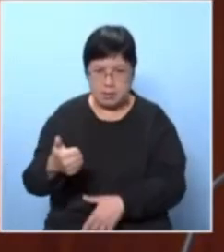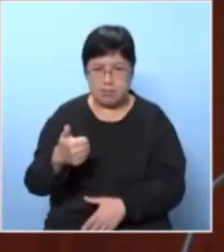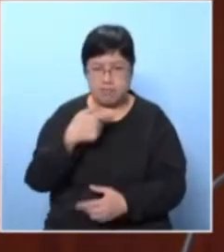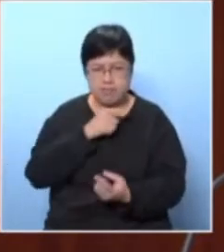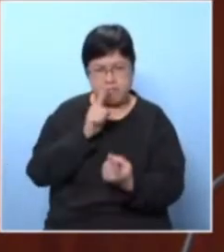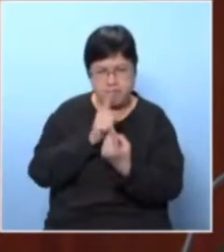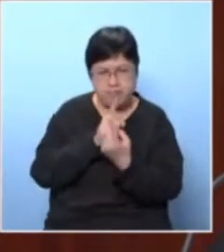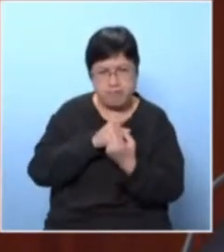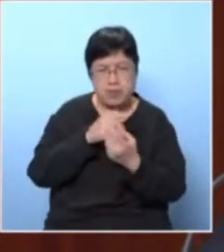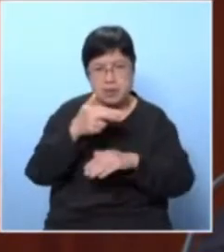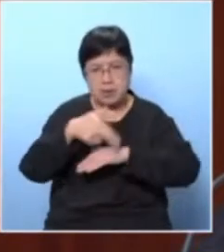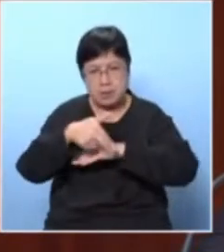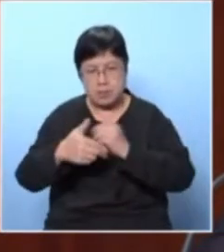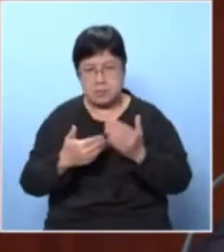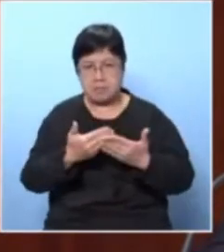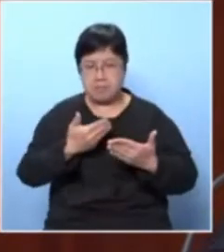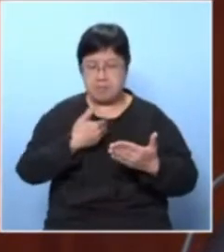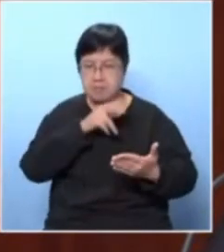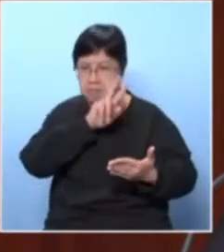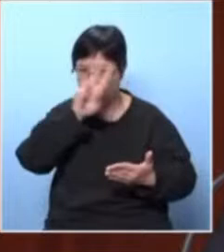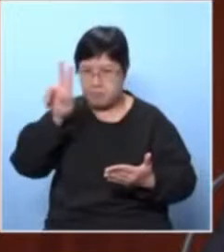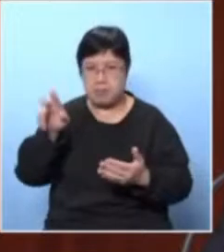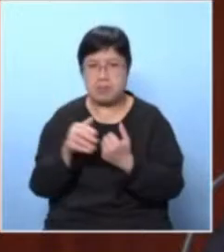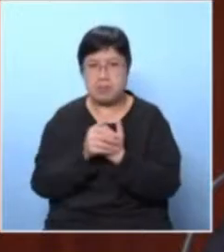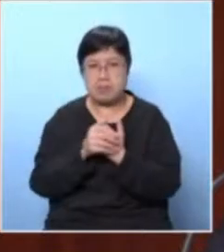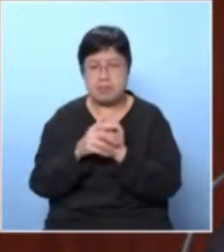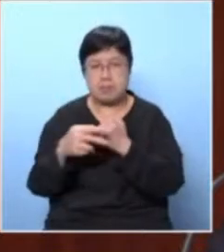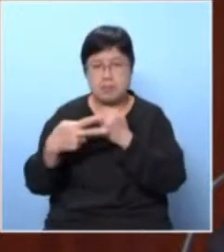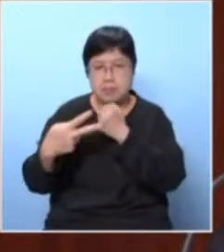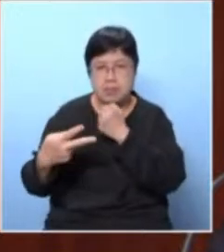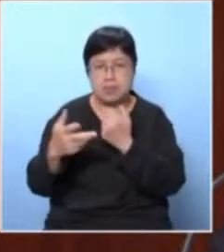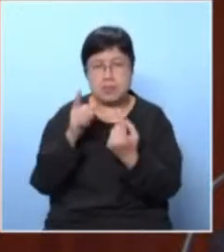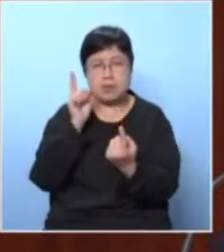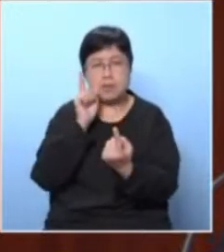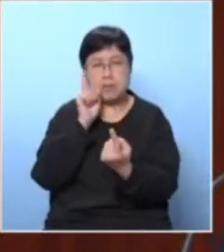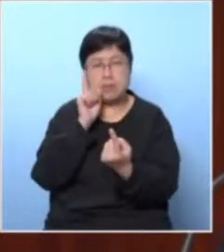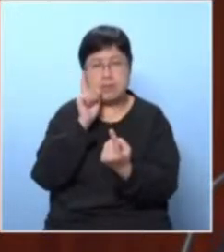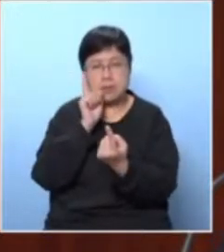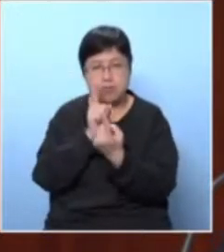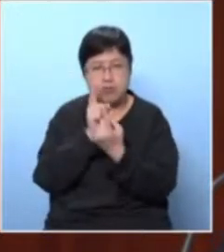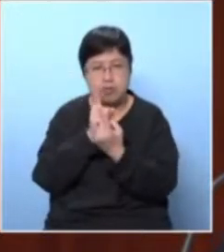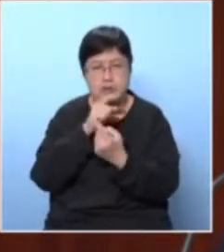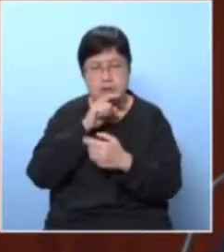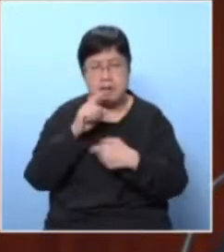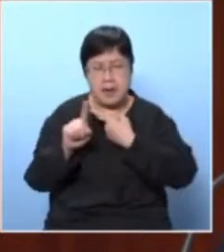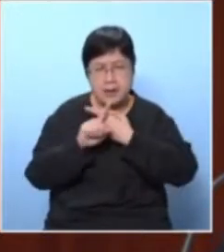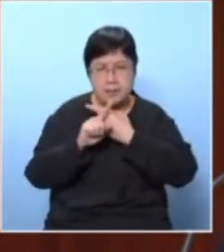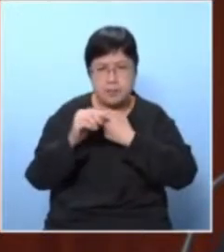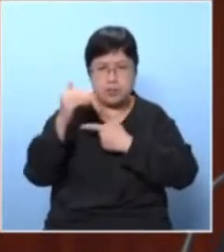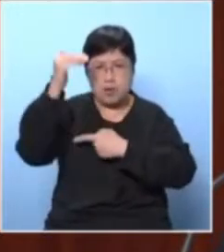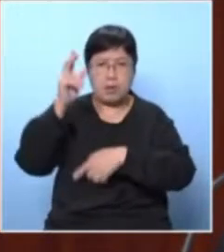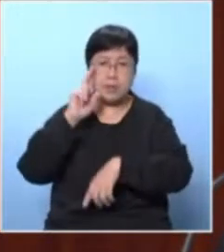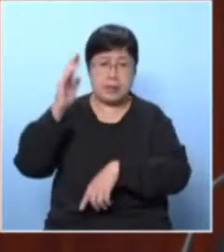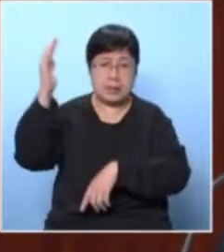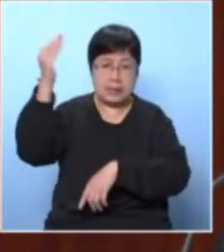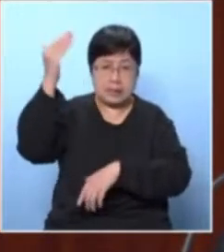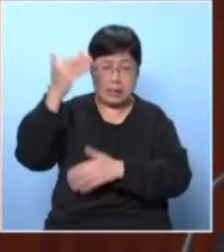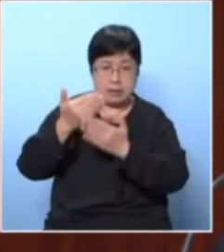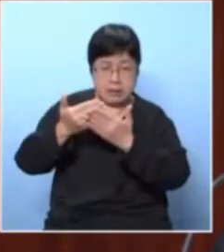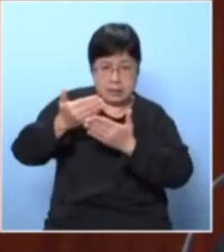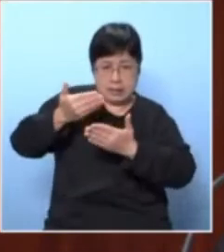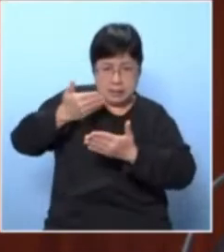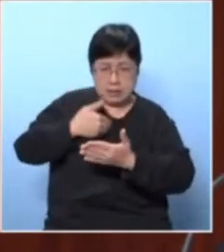plans, guided by bottom-line thinking and the need to minimize lost costs to society. 2. Exploring ways to use big